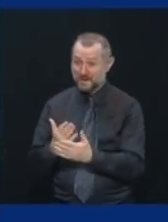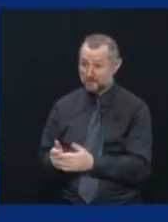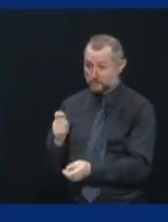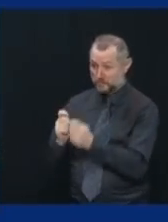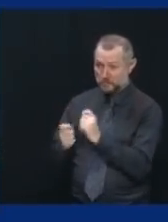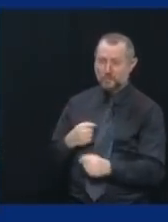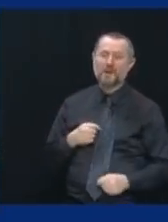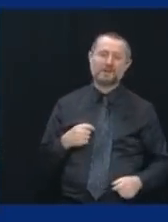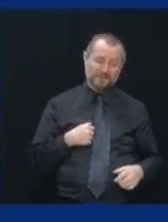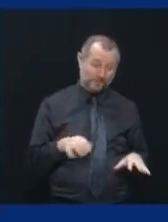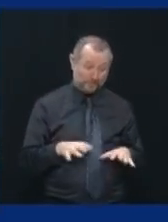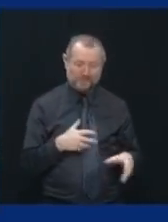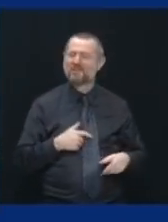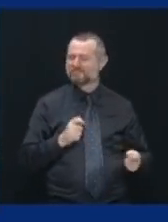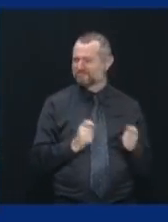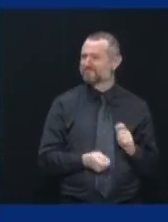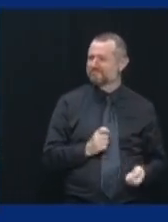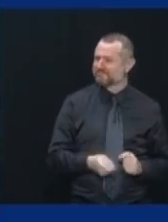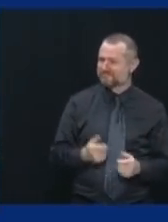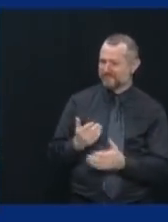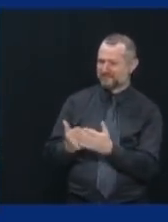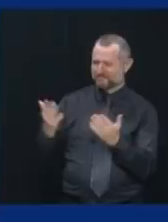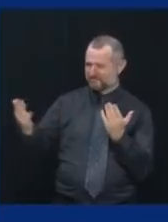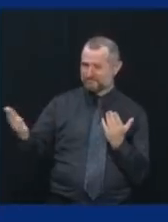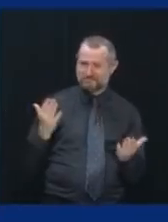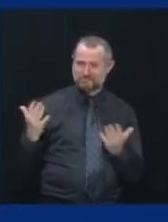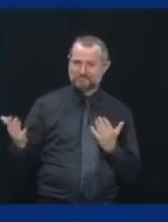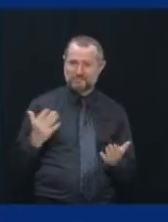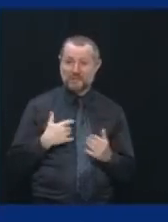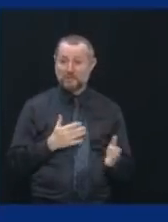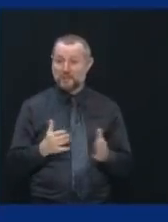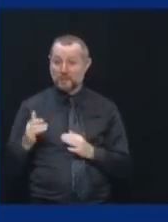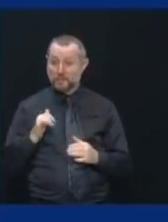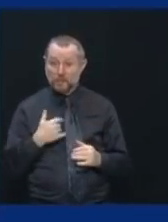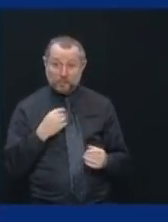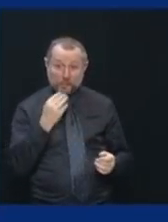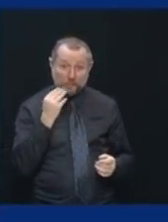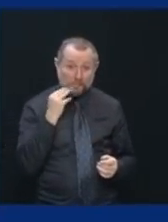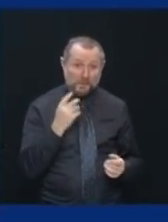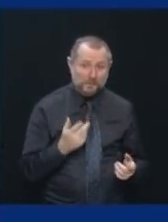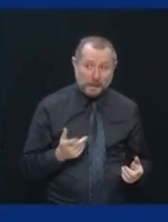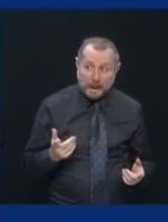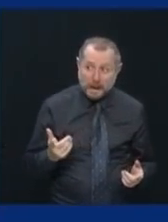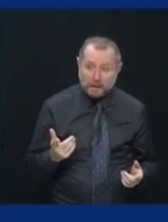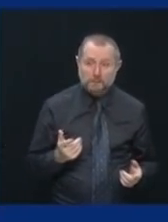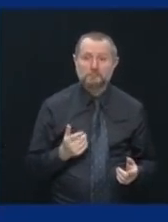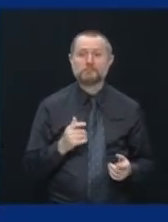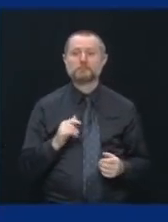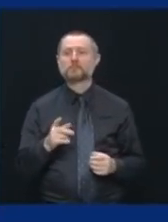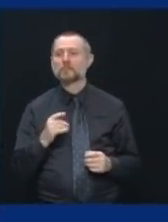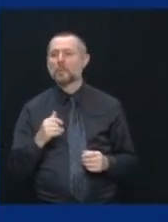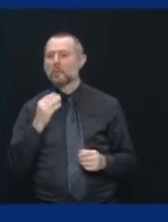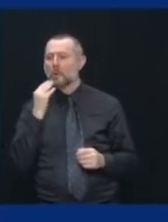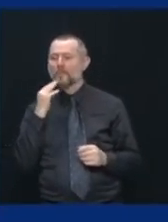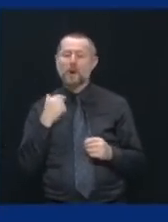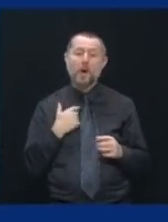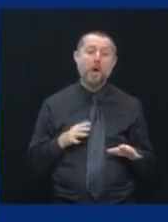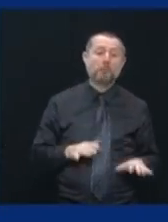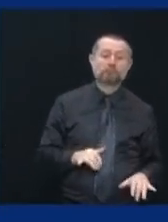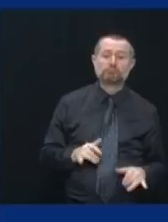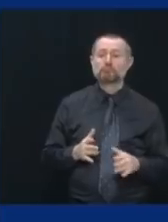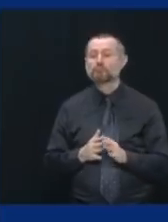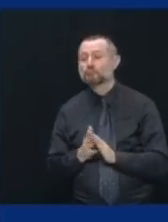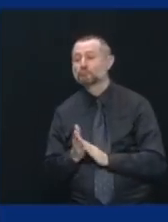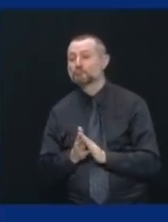right? You're planning to stay home today. Somebody walks in the house and says, the house is on